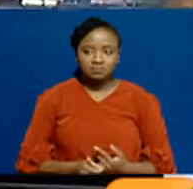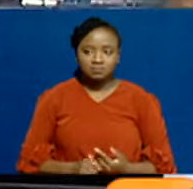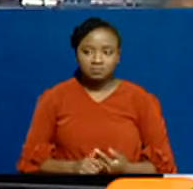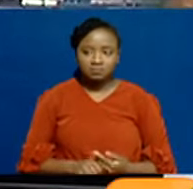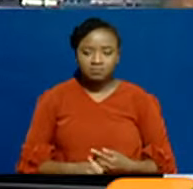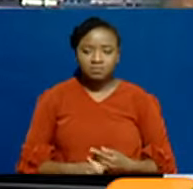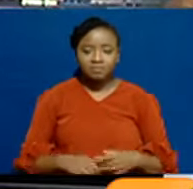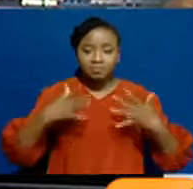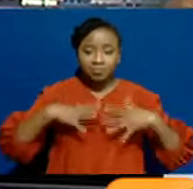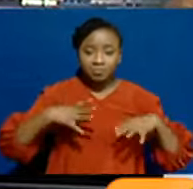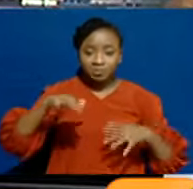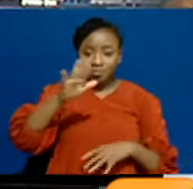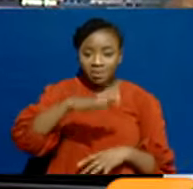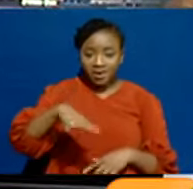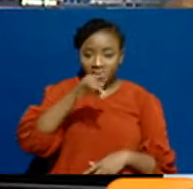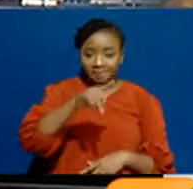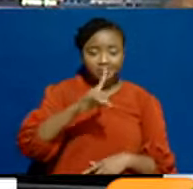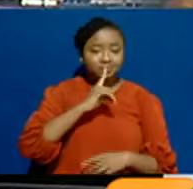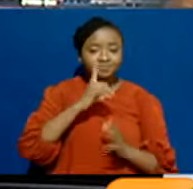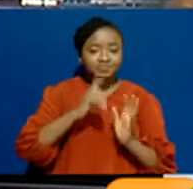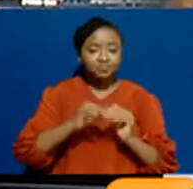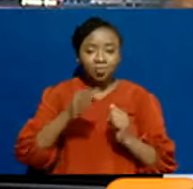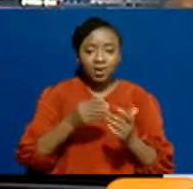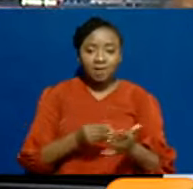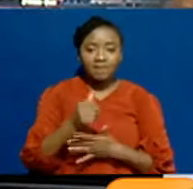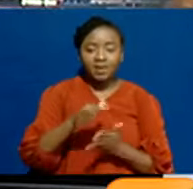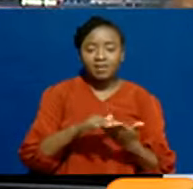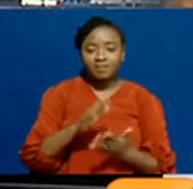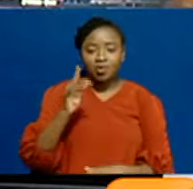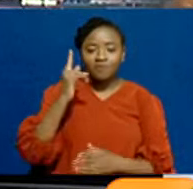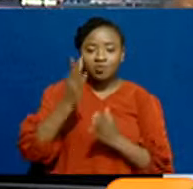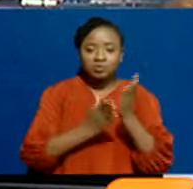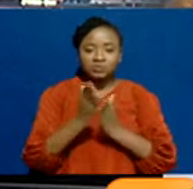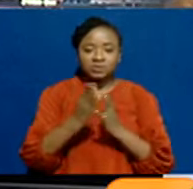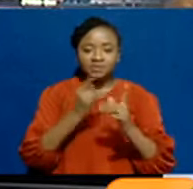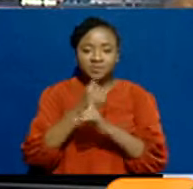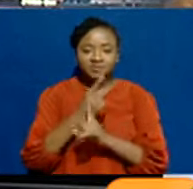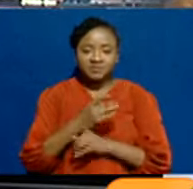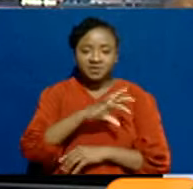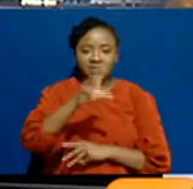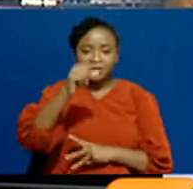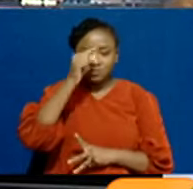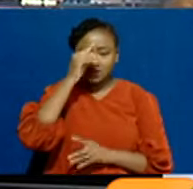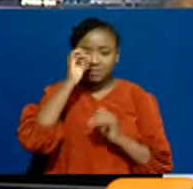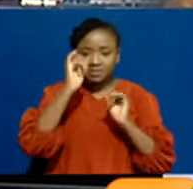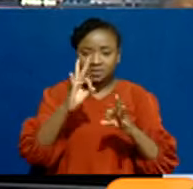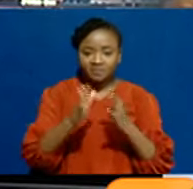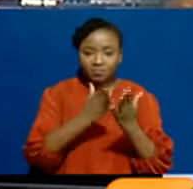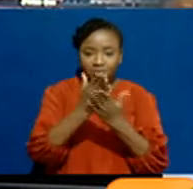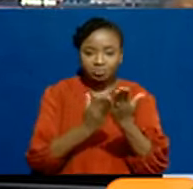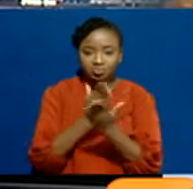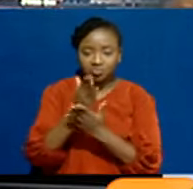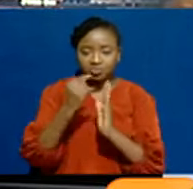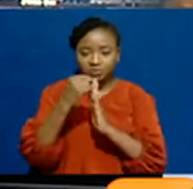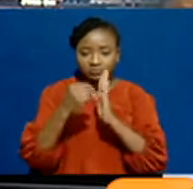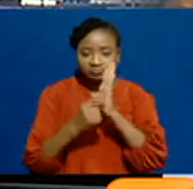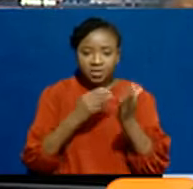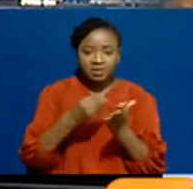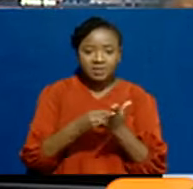City residents are set to pay more for services from the county government if proposals in the county's finance bill